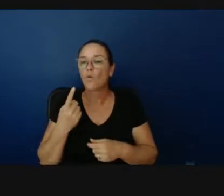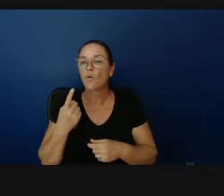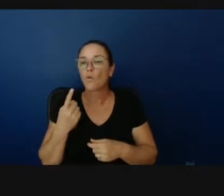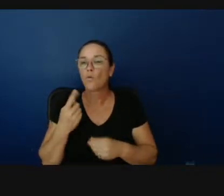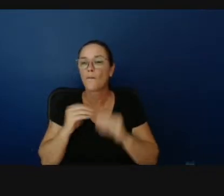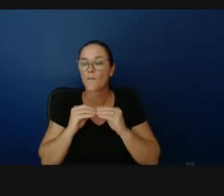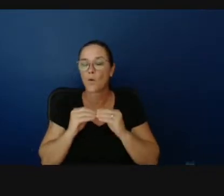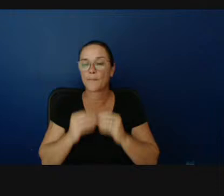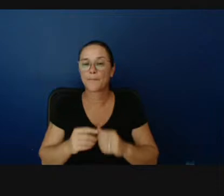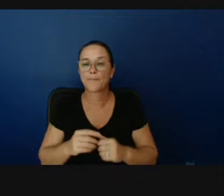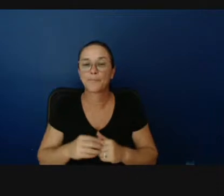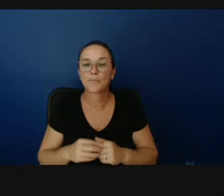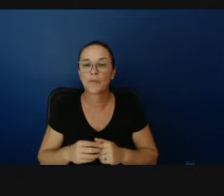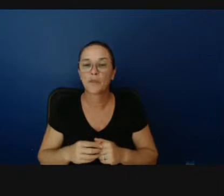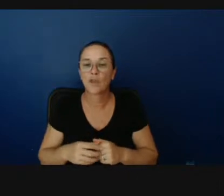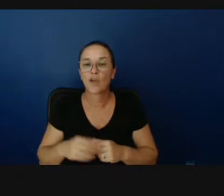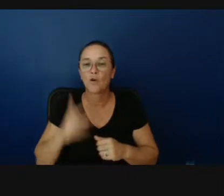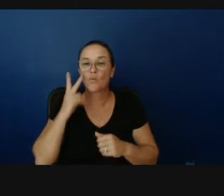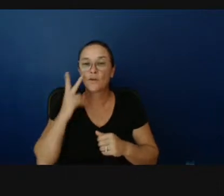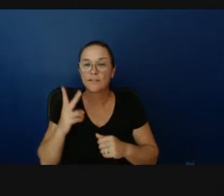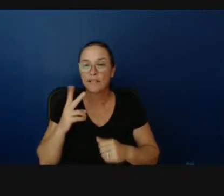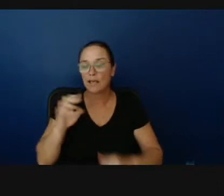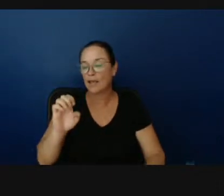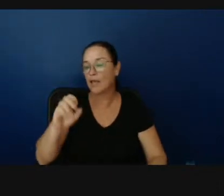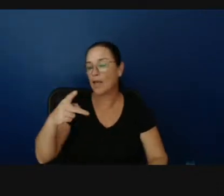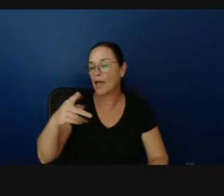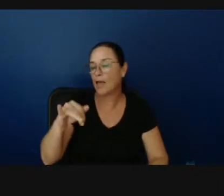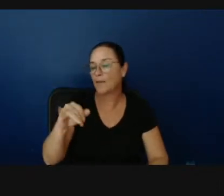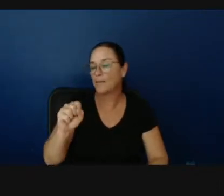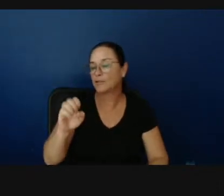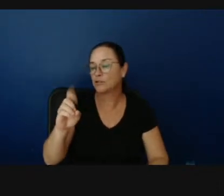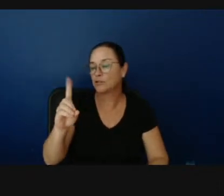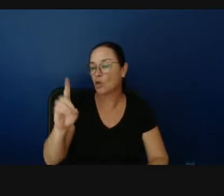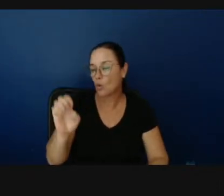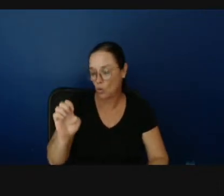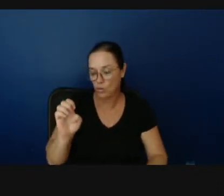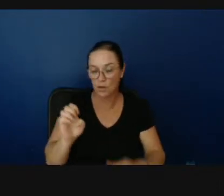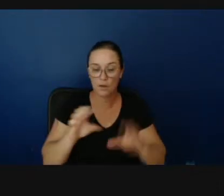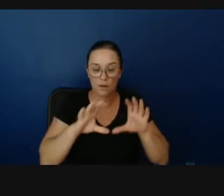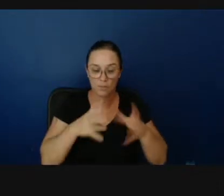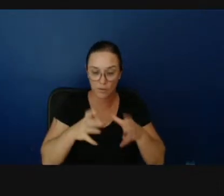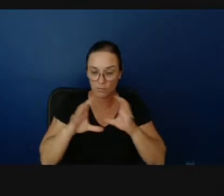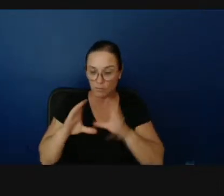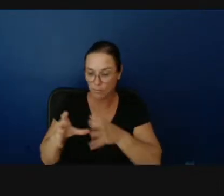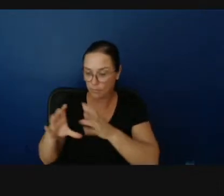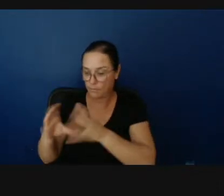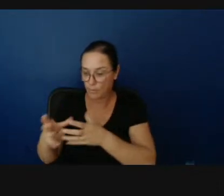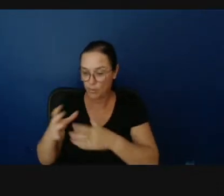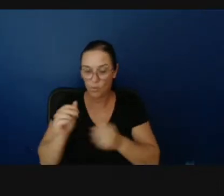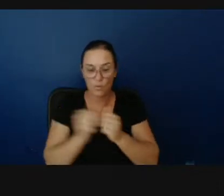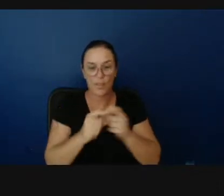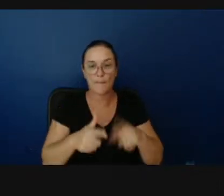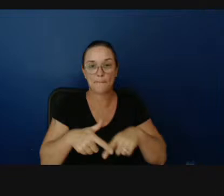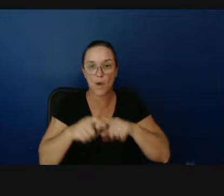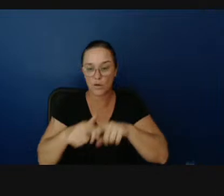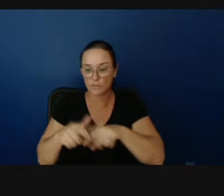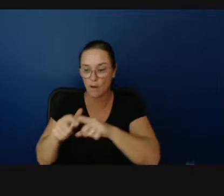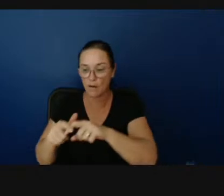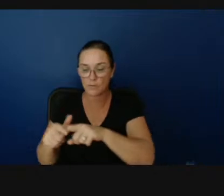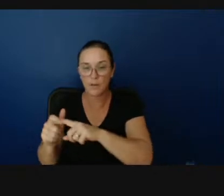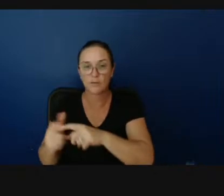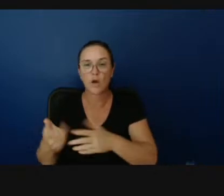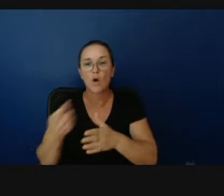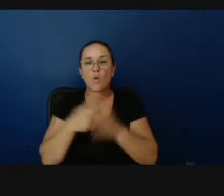we're seeing the episodes now. We're talking about episodes and pauses. And I wanted to just highlight maybe what is a